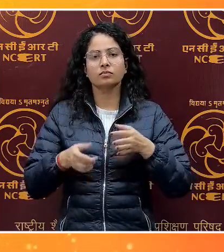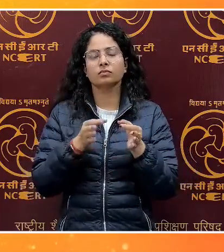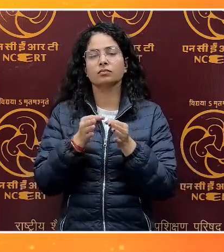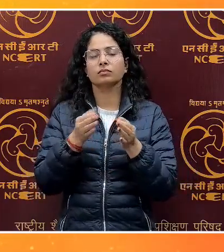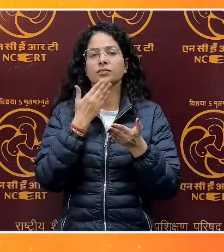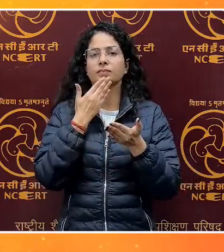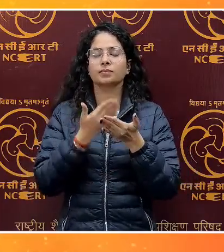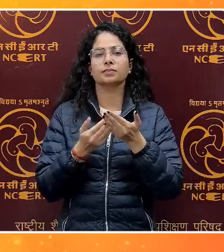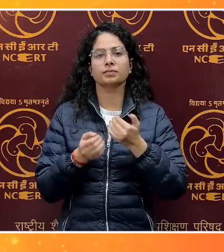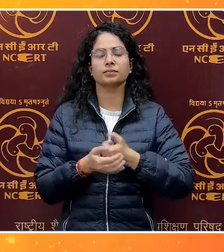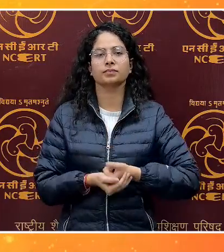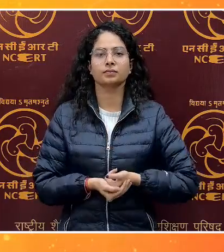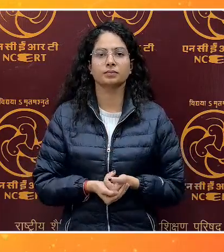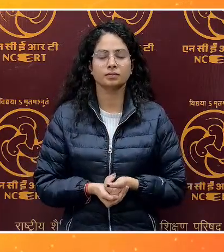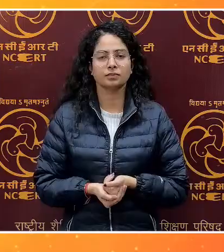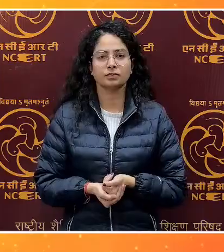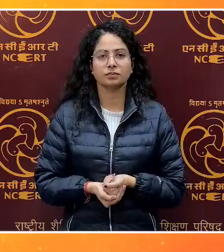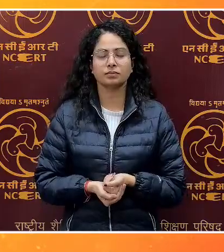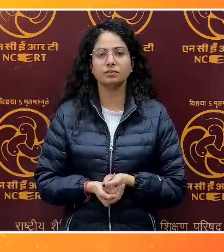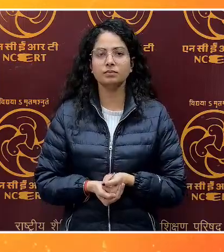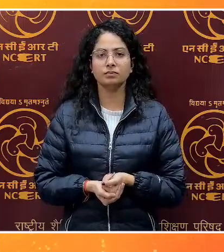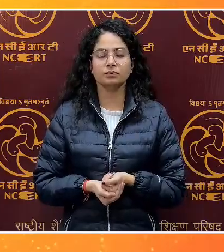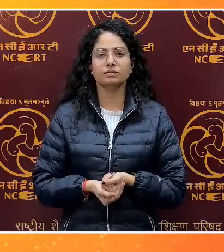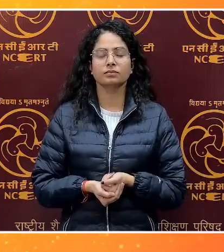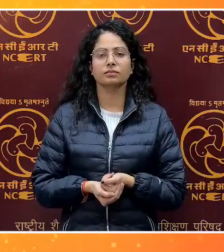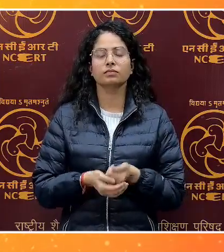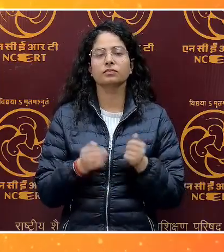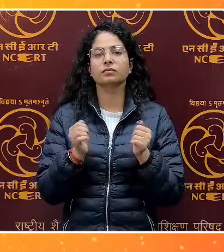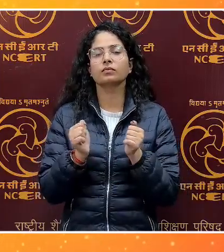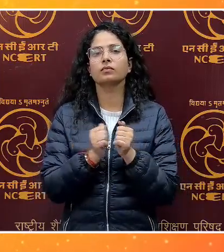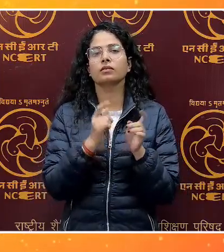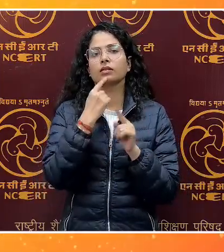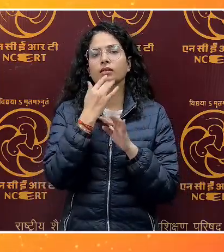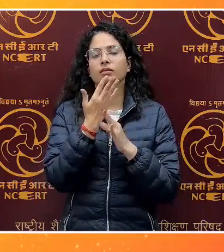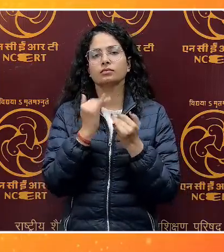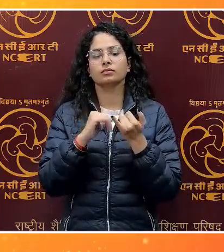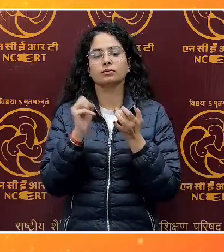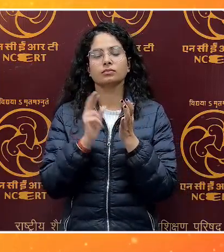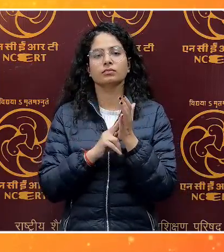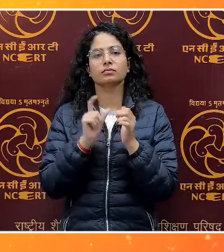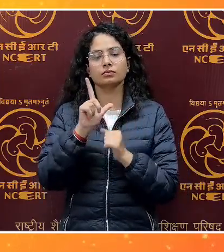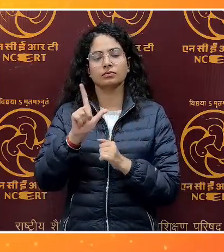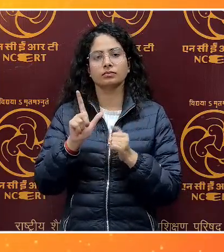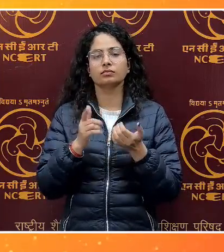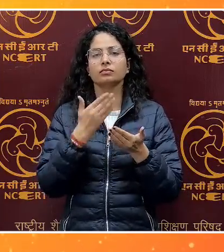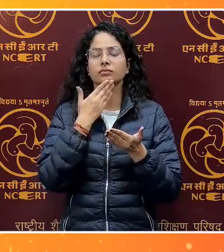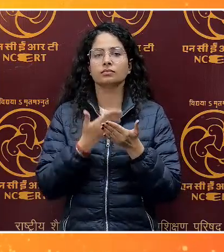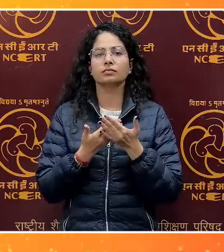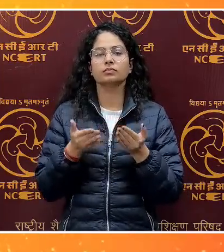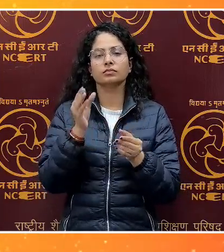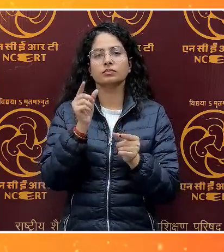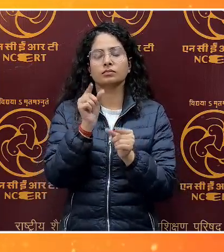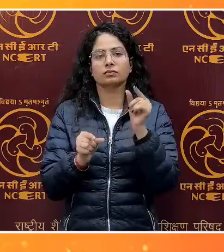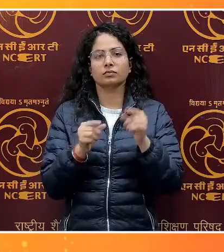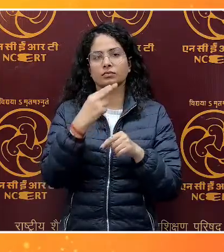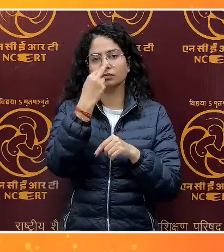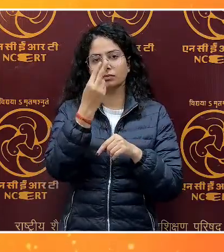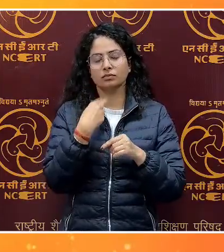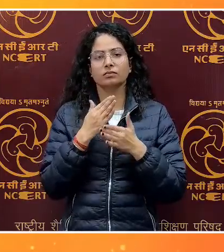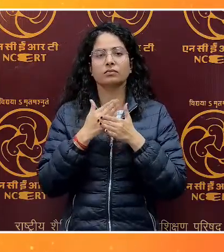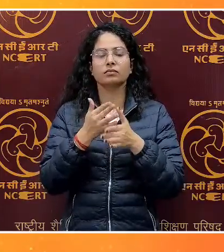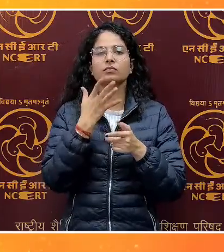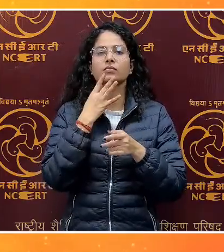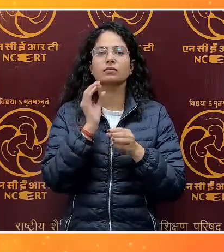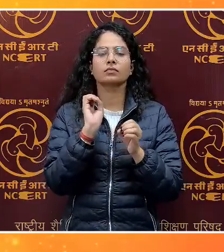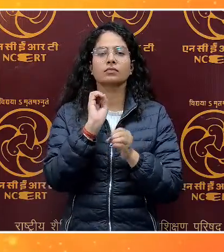ma'am. Thank you. For this wonderful explanation. And thank you so very much, Sonal, as well. And dear viewers, let me share a very